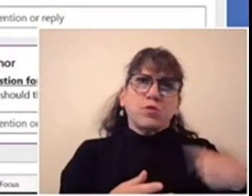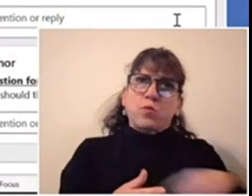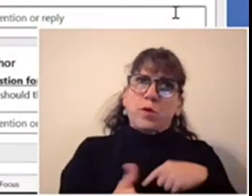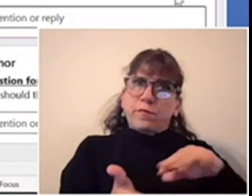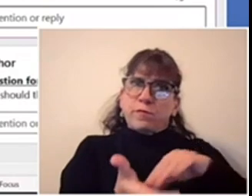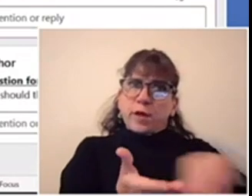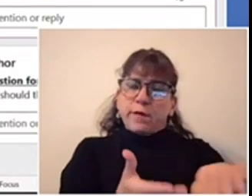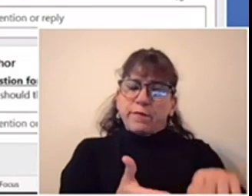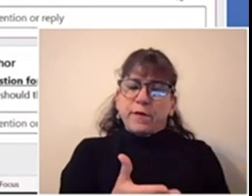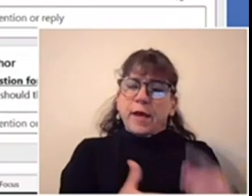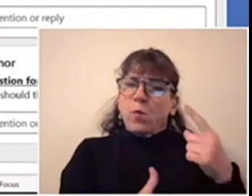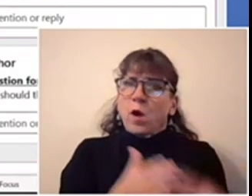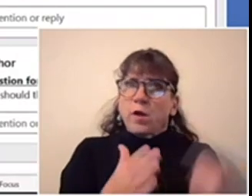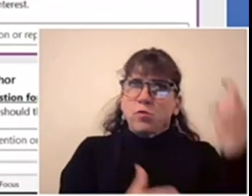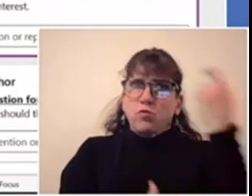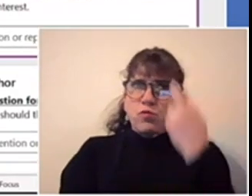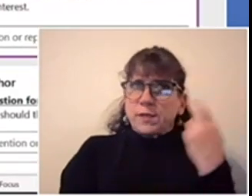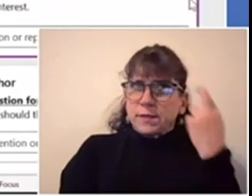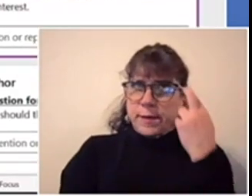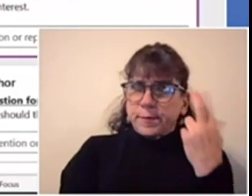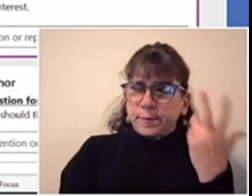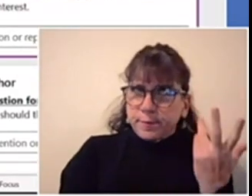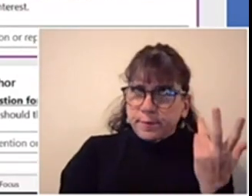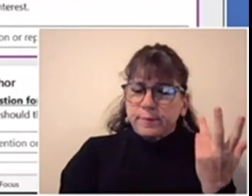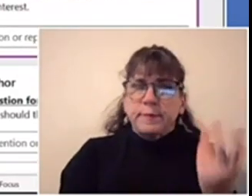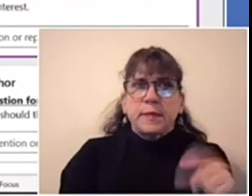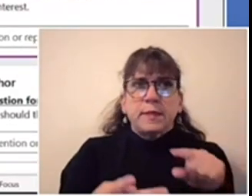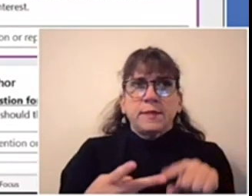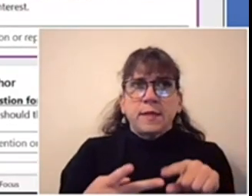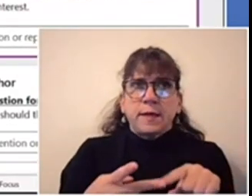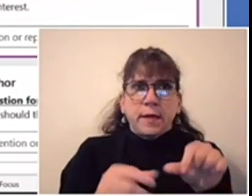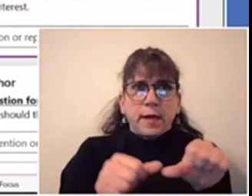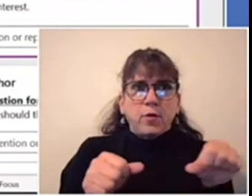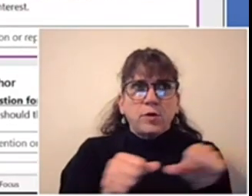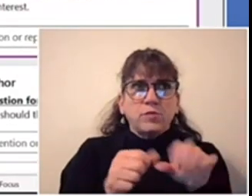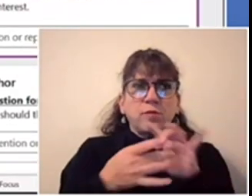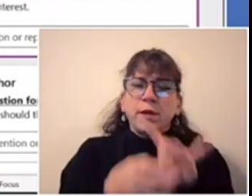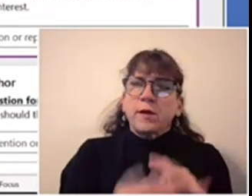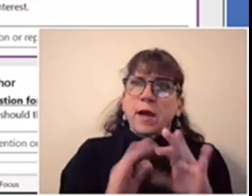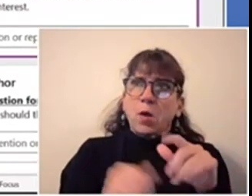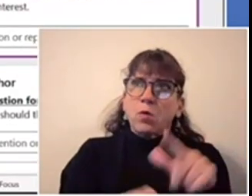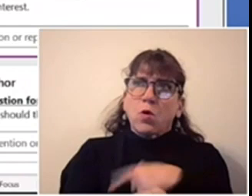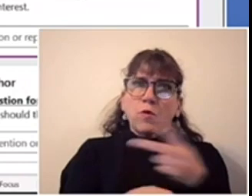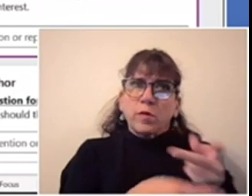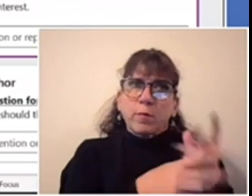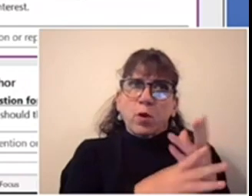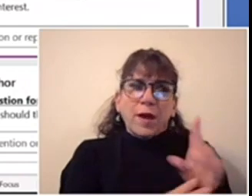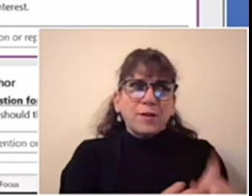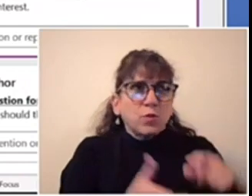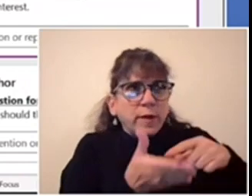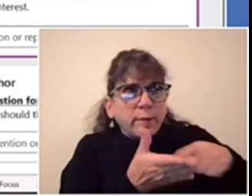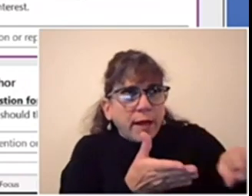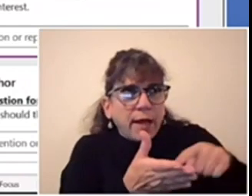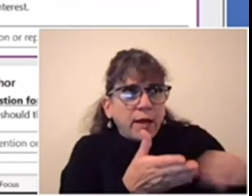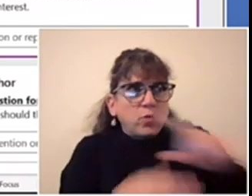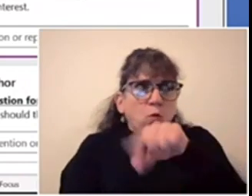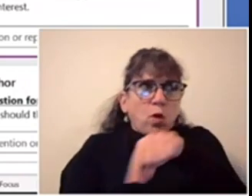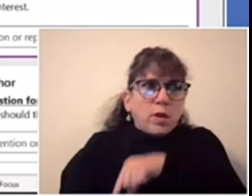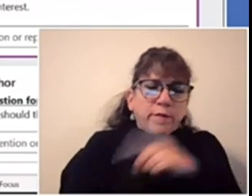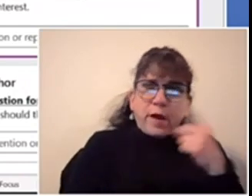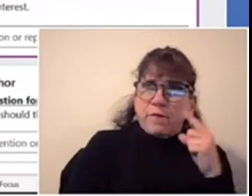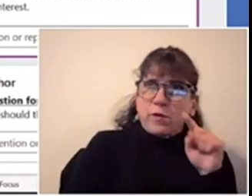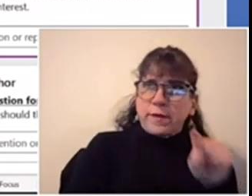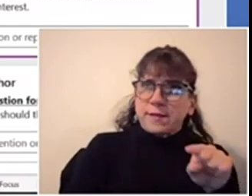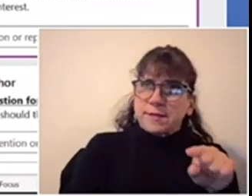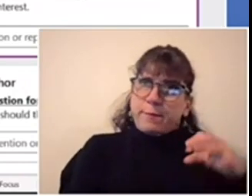on what reasoning? The second area is about how long a borrower has to be in repayment in order to qualify for this